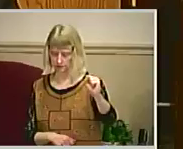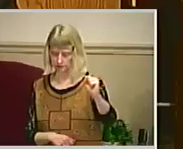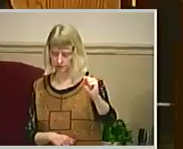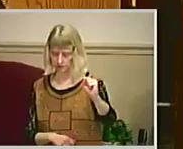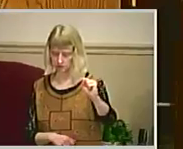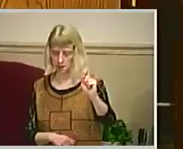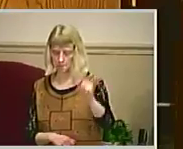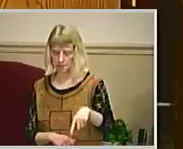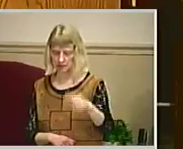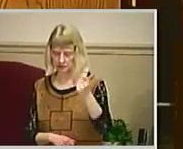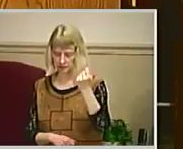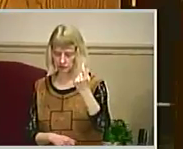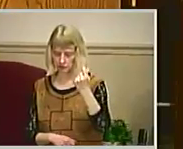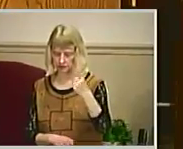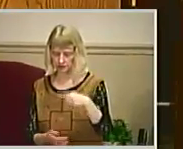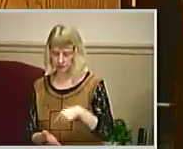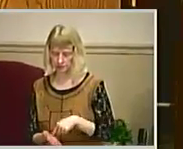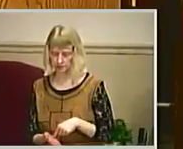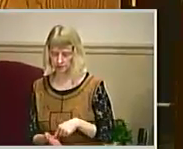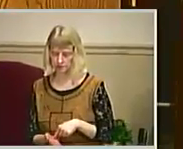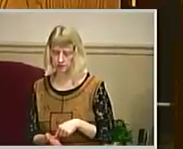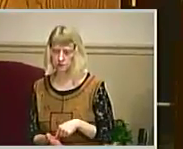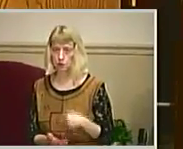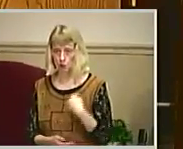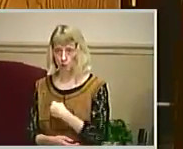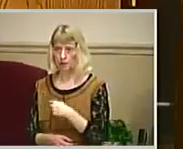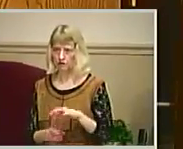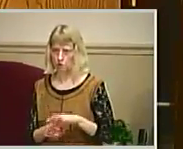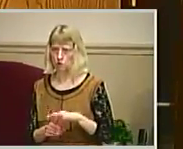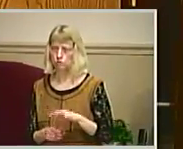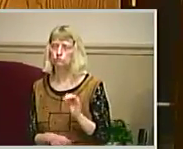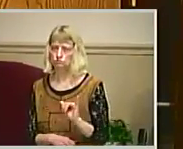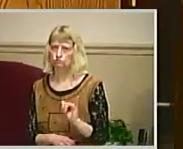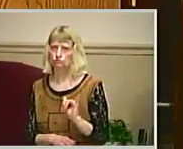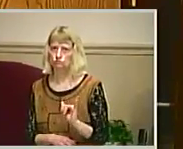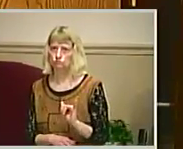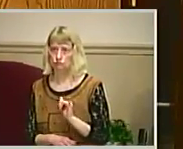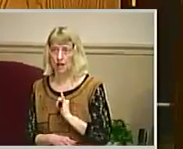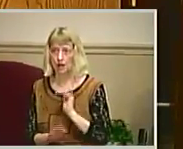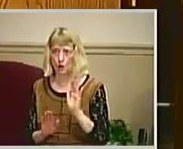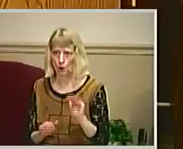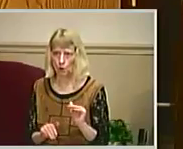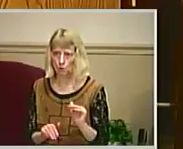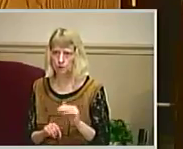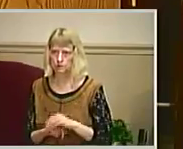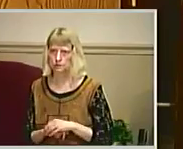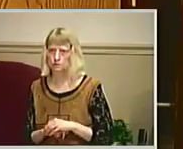you to understand that, oh yeah, we voted. I hope you did.